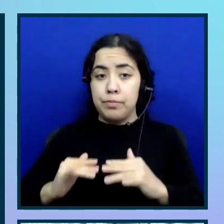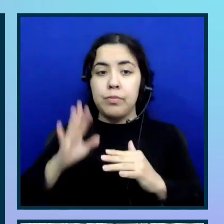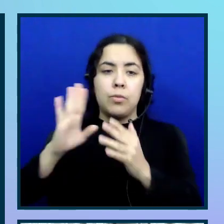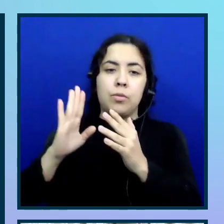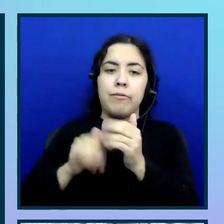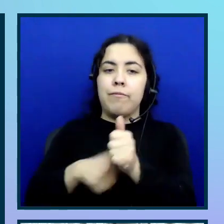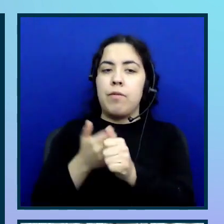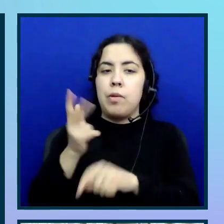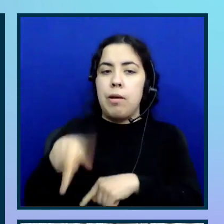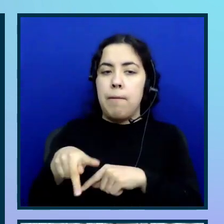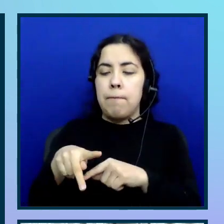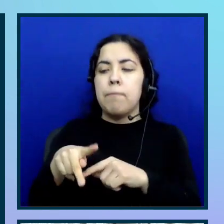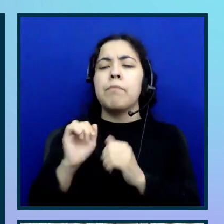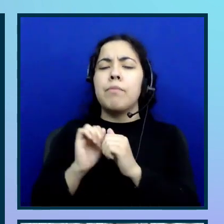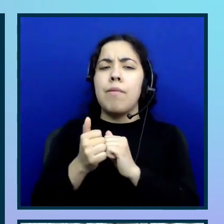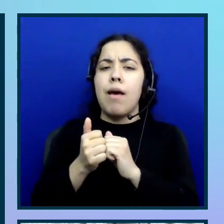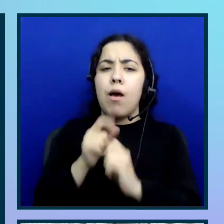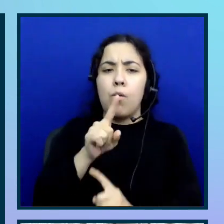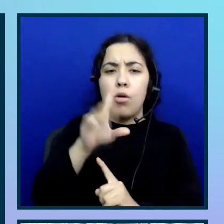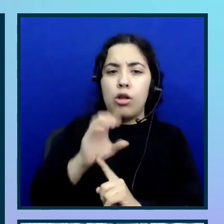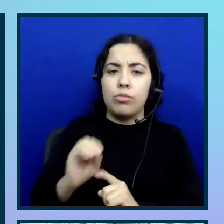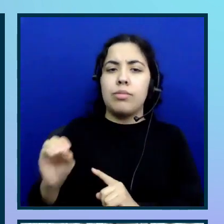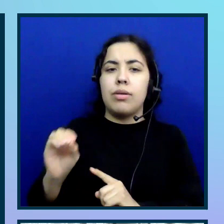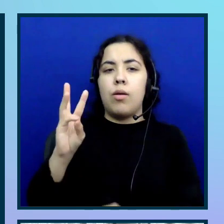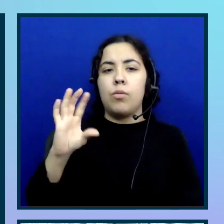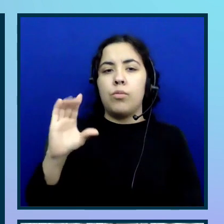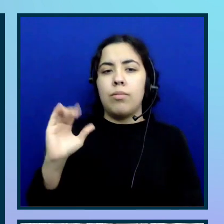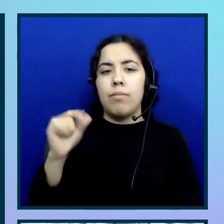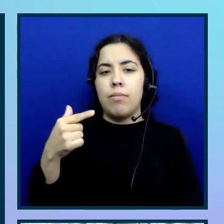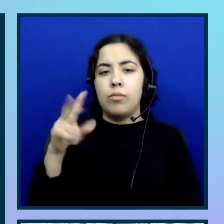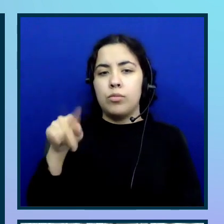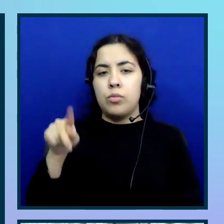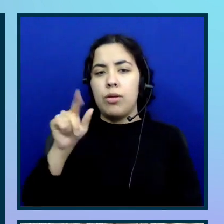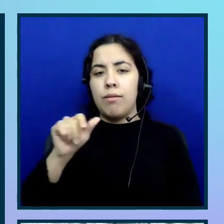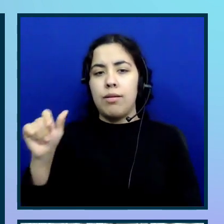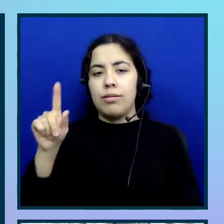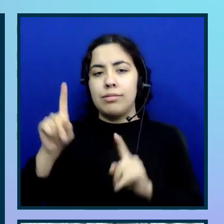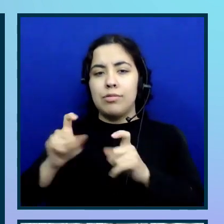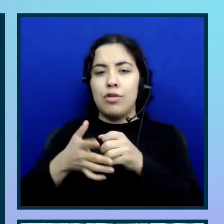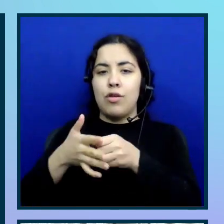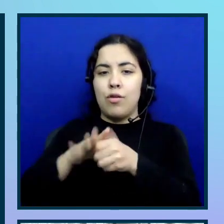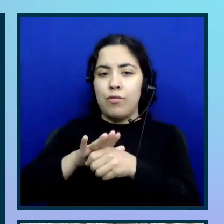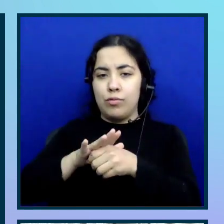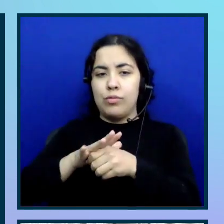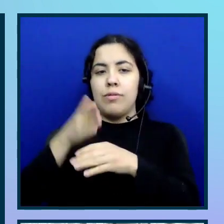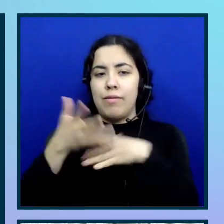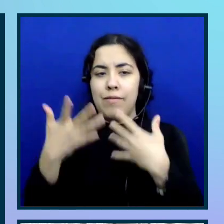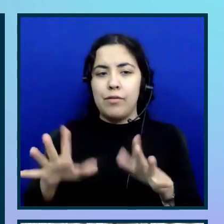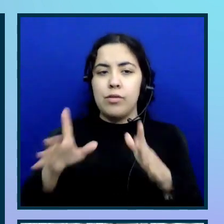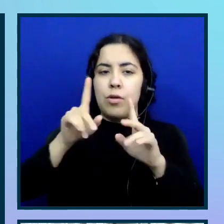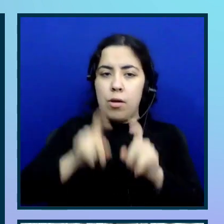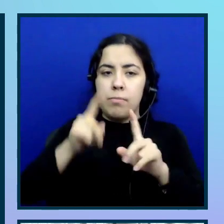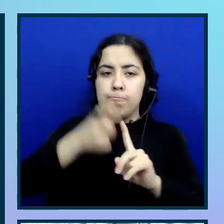follow up with how to get to 100% WCAG 2.1 AA testing coverage after completing both automated testing and intelligent guided